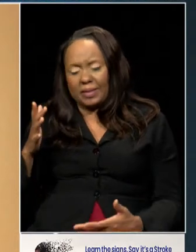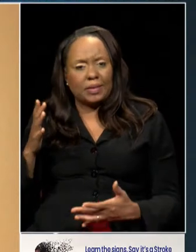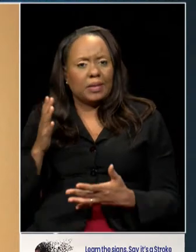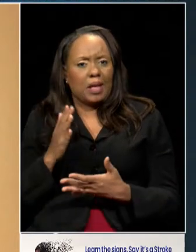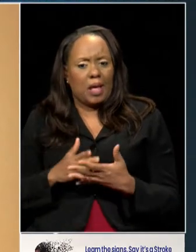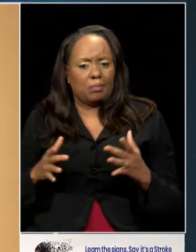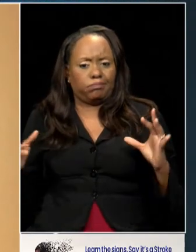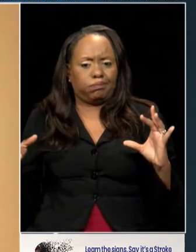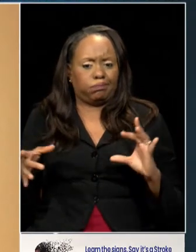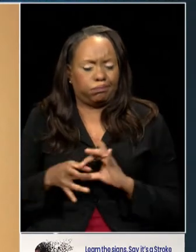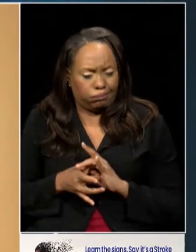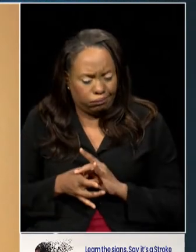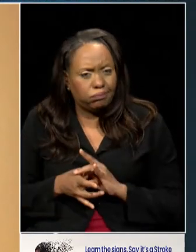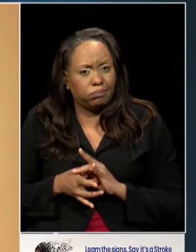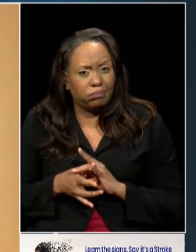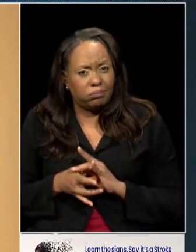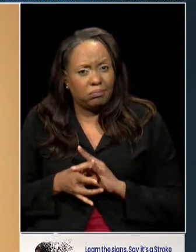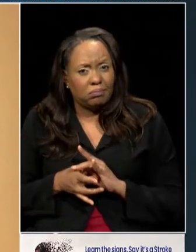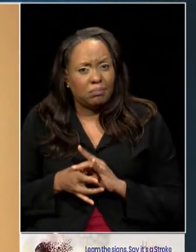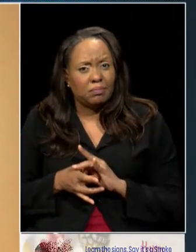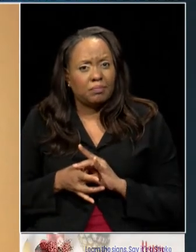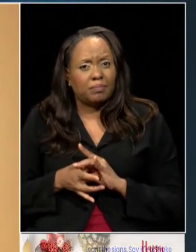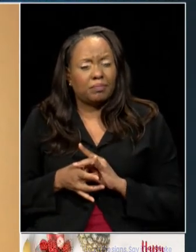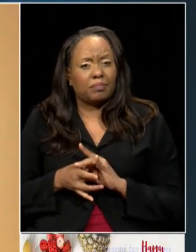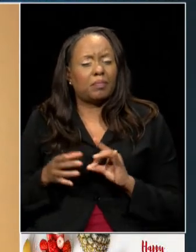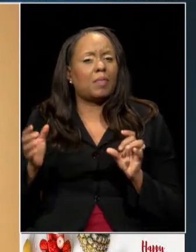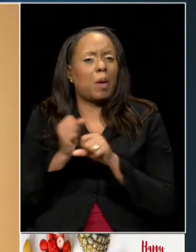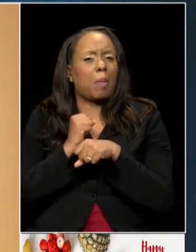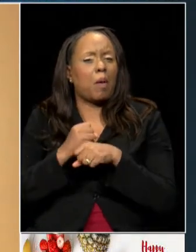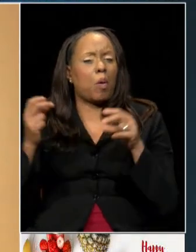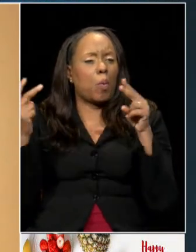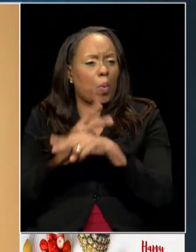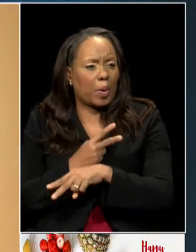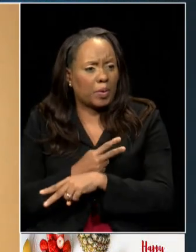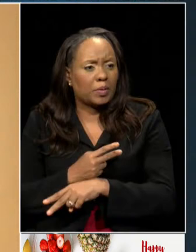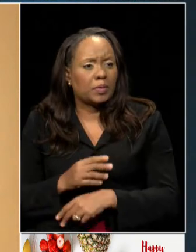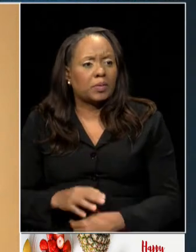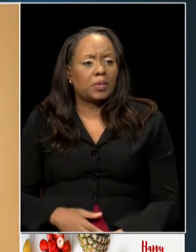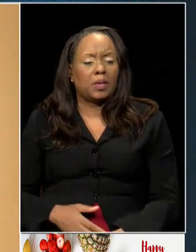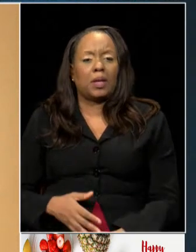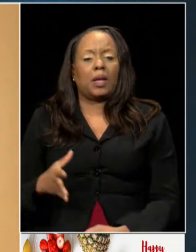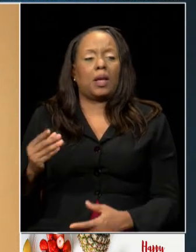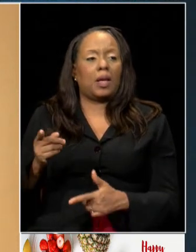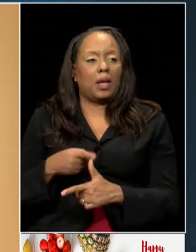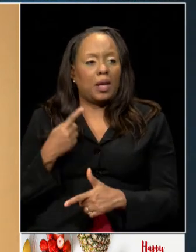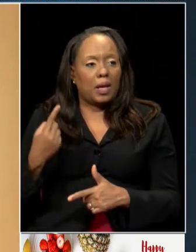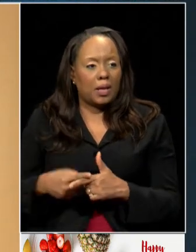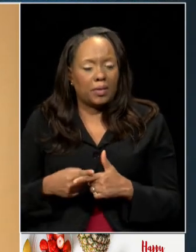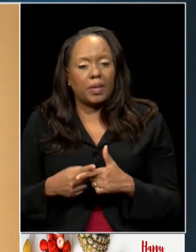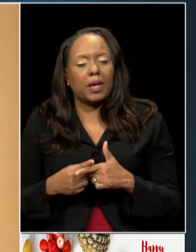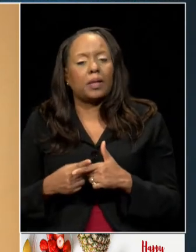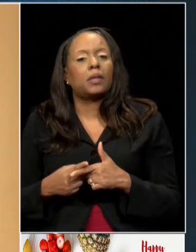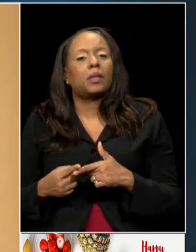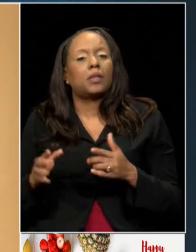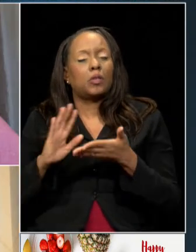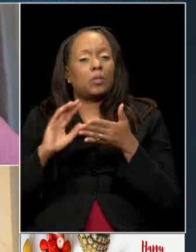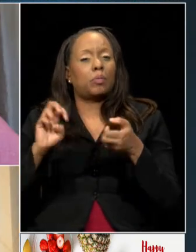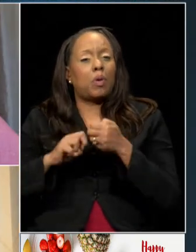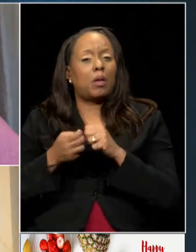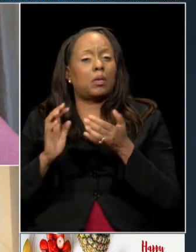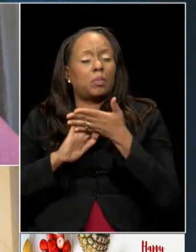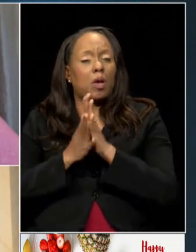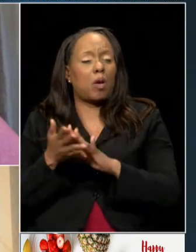have renal failure lead to accelerated cardiovascular disease. So